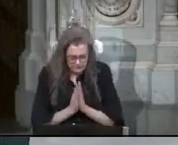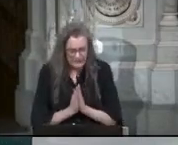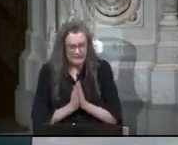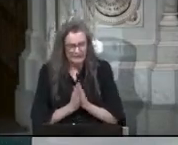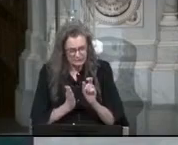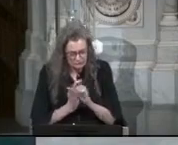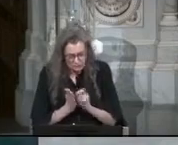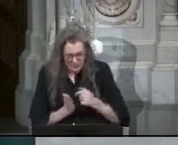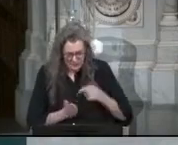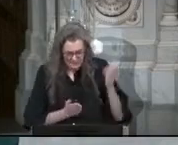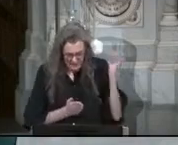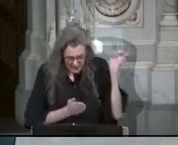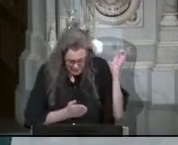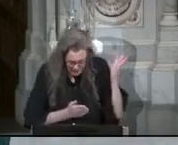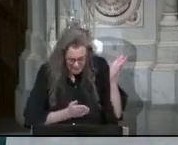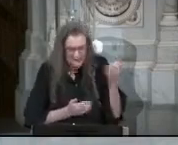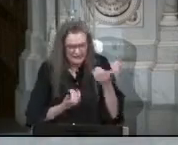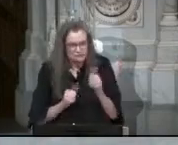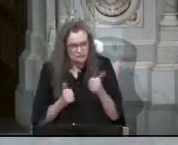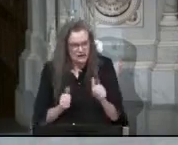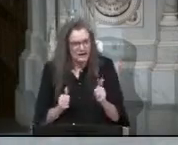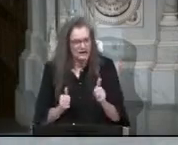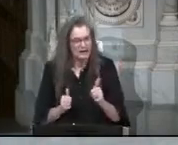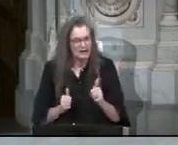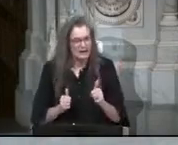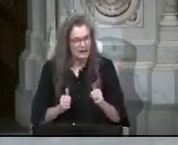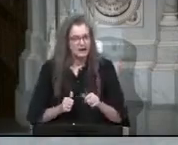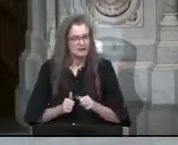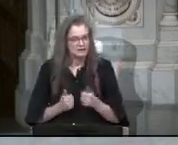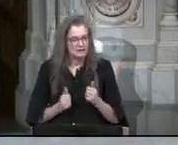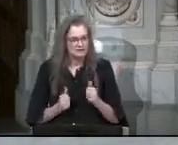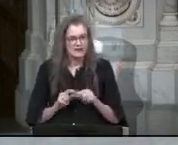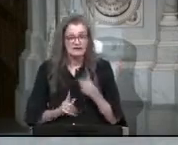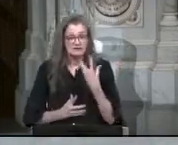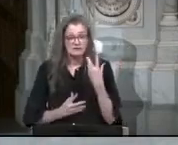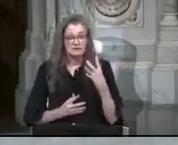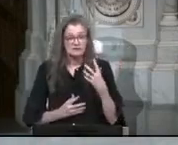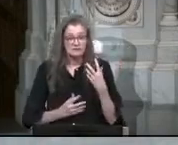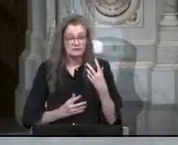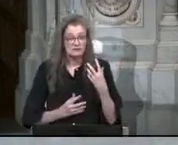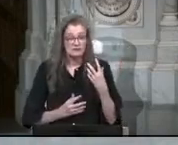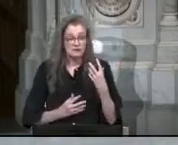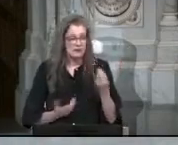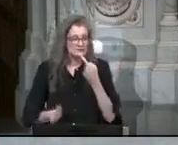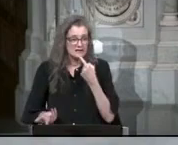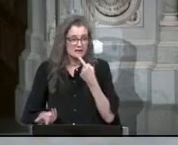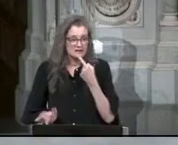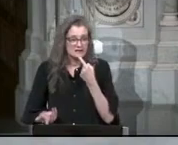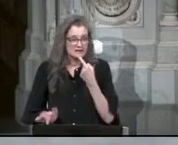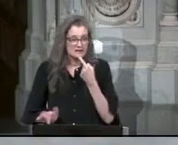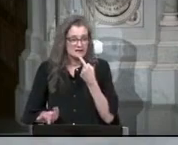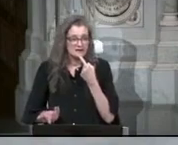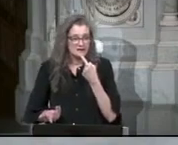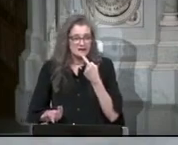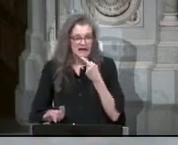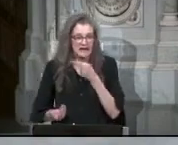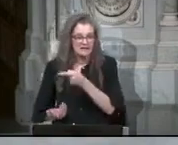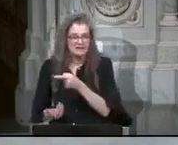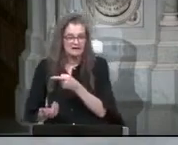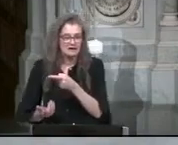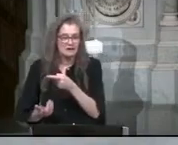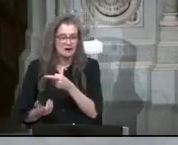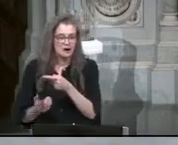read the scriptures, the commentary, and so on and so forth. And then you go out in the back of the room and say, well, I really like what you said about